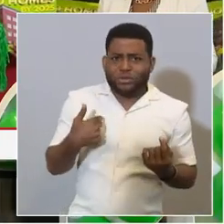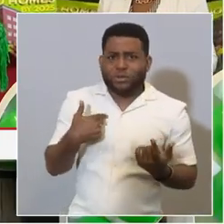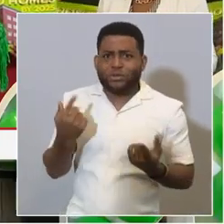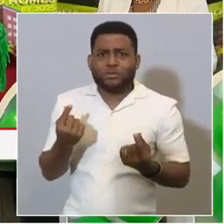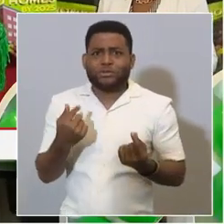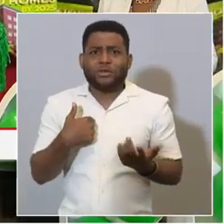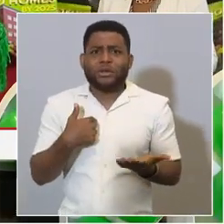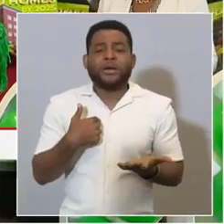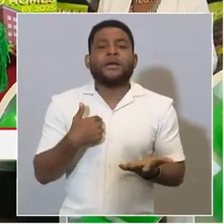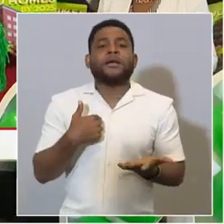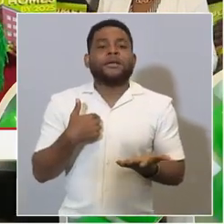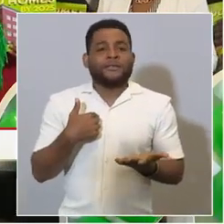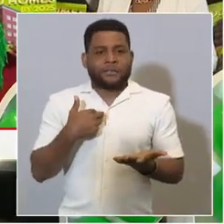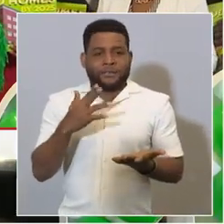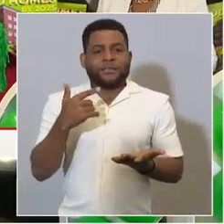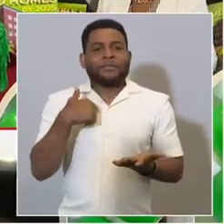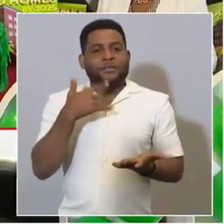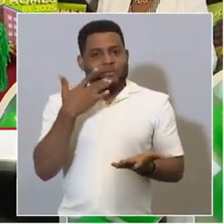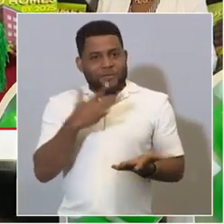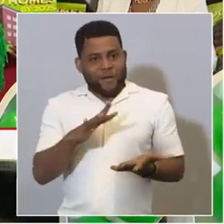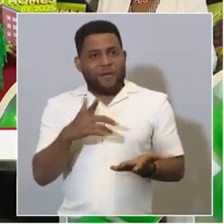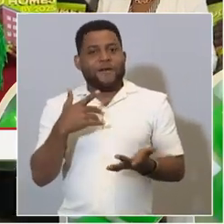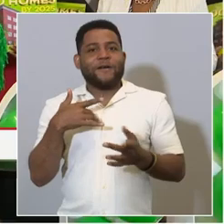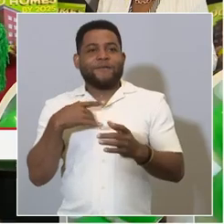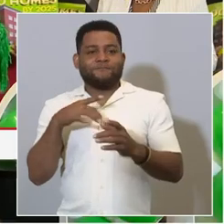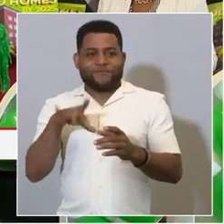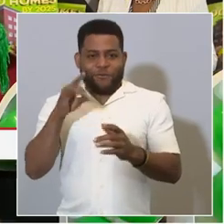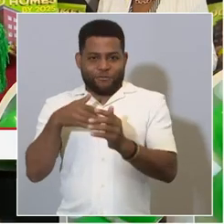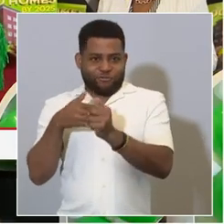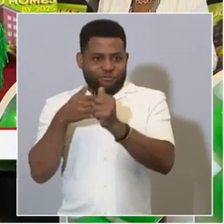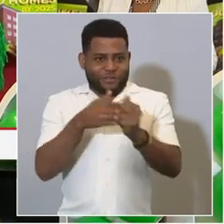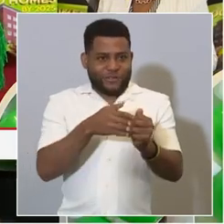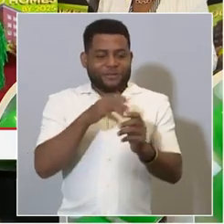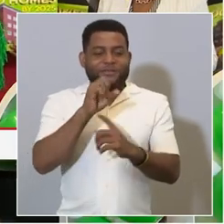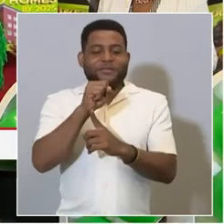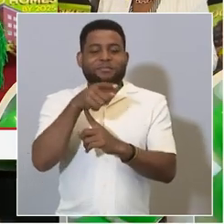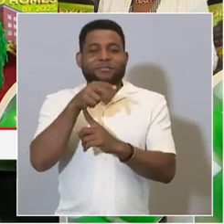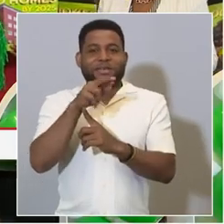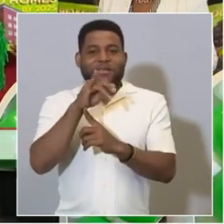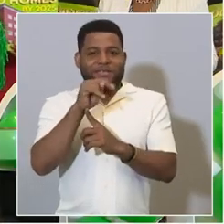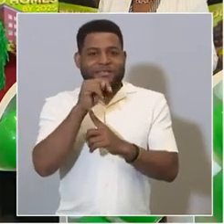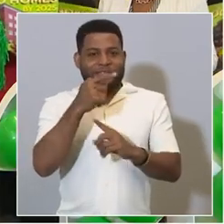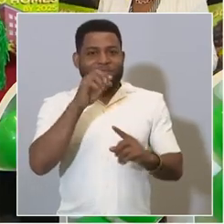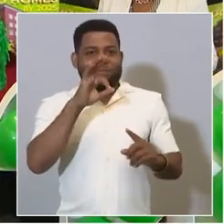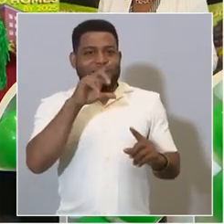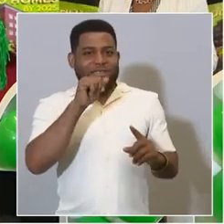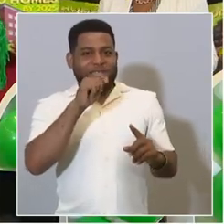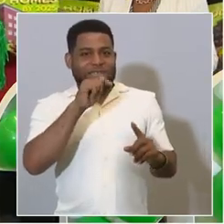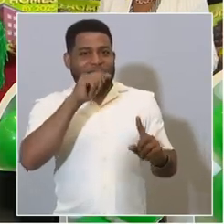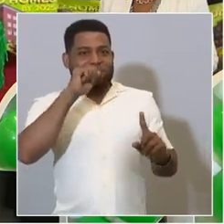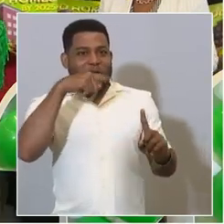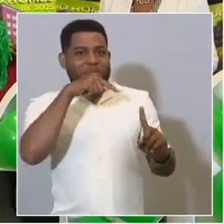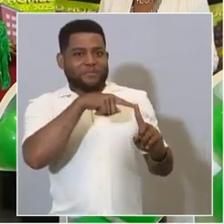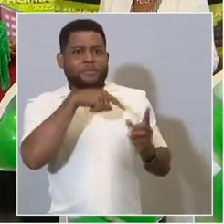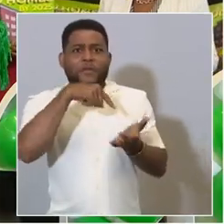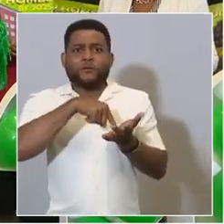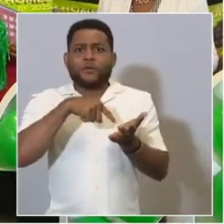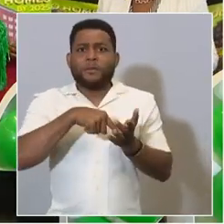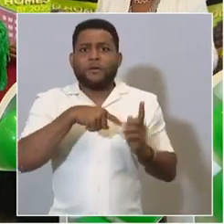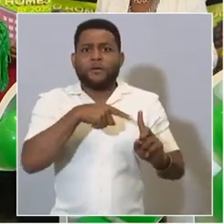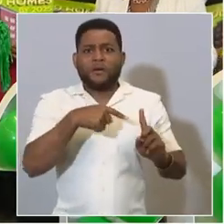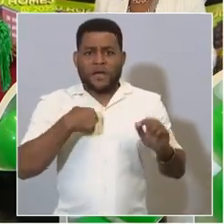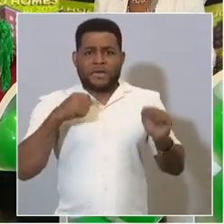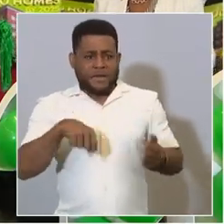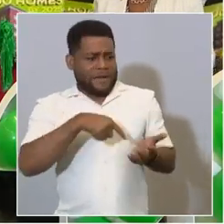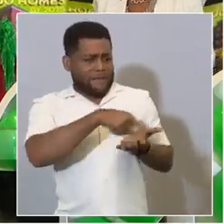be able to afford the rent in the absence of a subsidy. Living in the Spring Flats has been a true